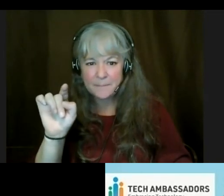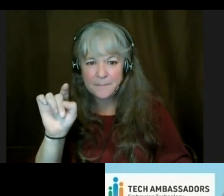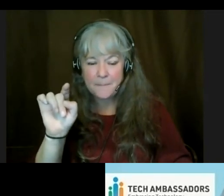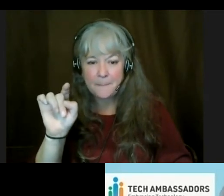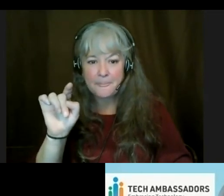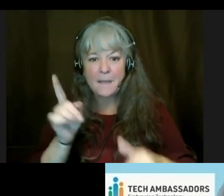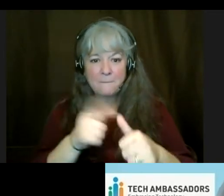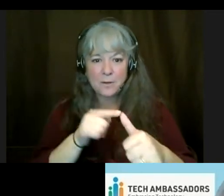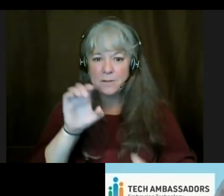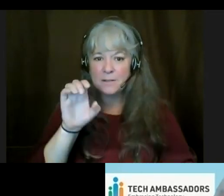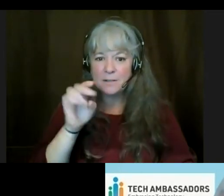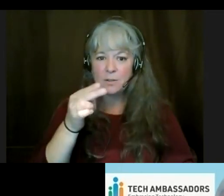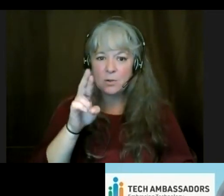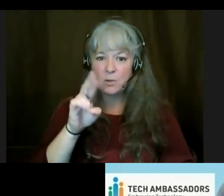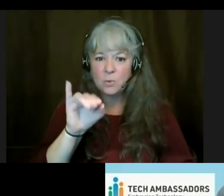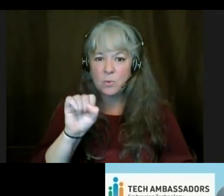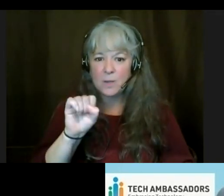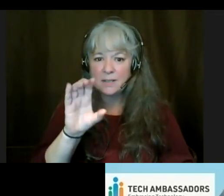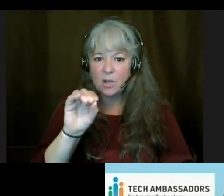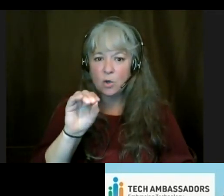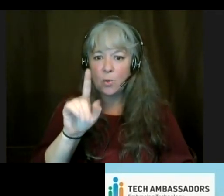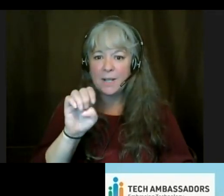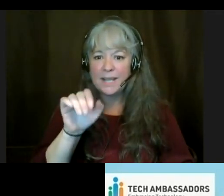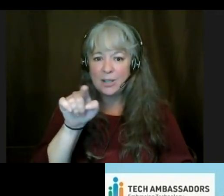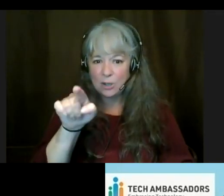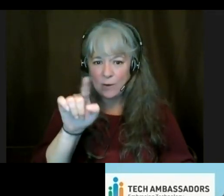start with Chris Cooley.